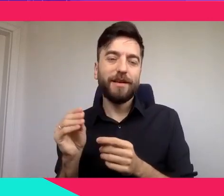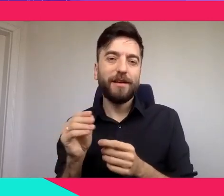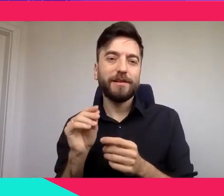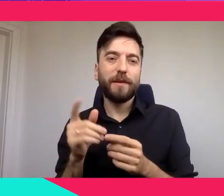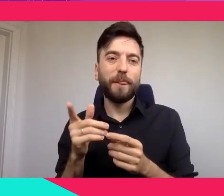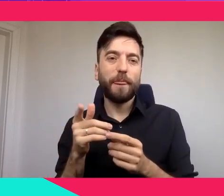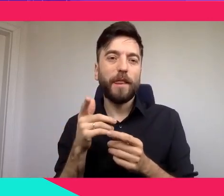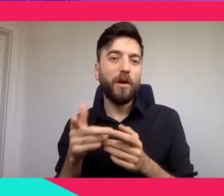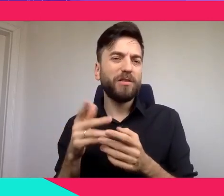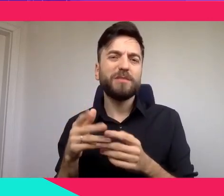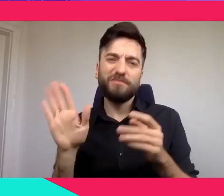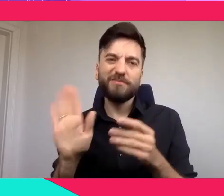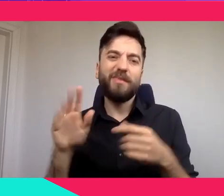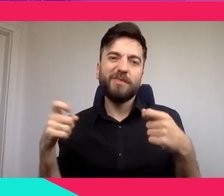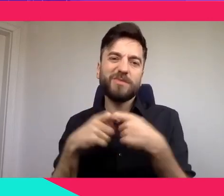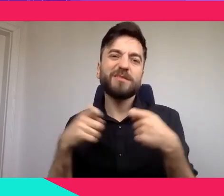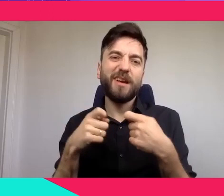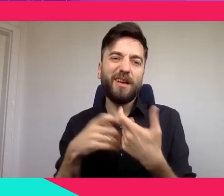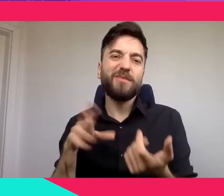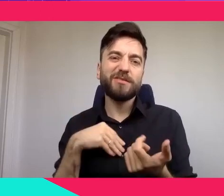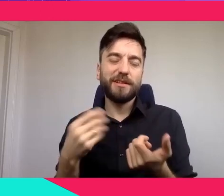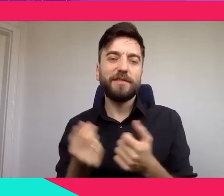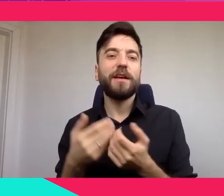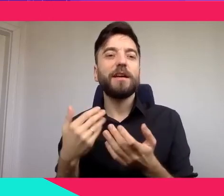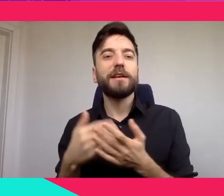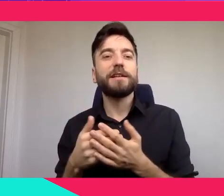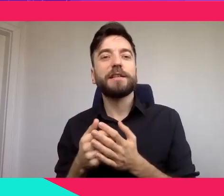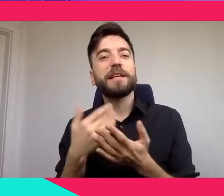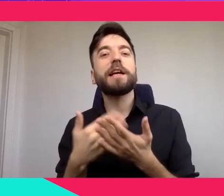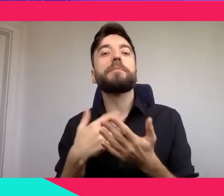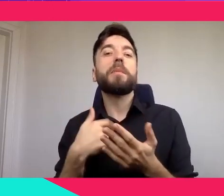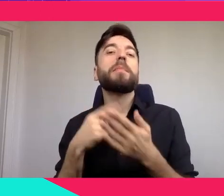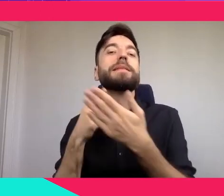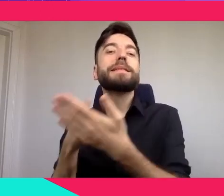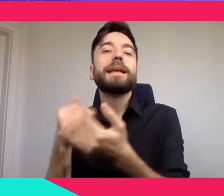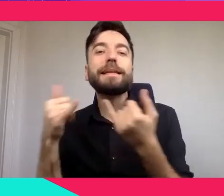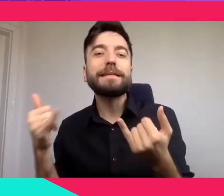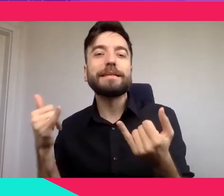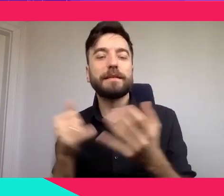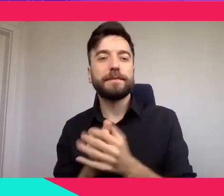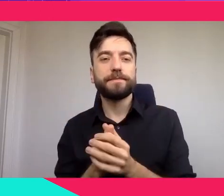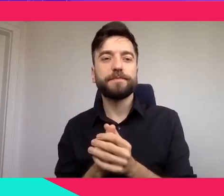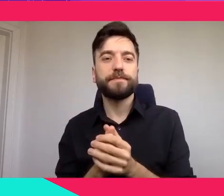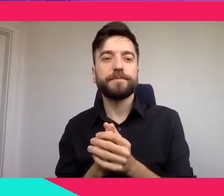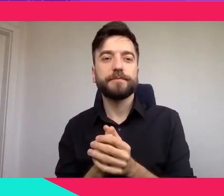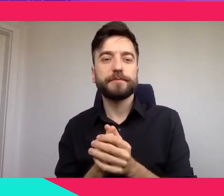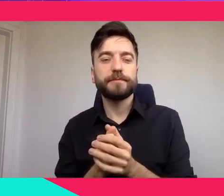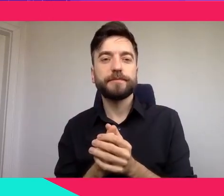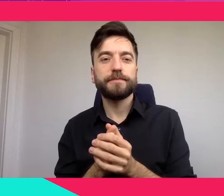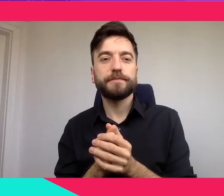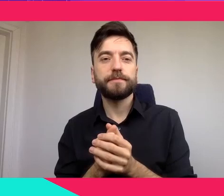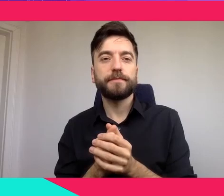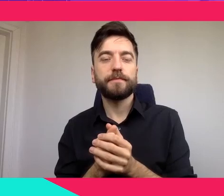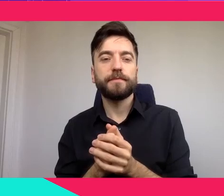and the kind of relationship you want to build with your audiences. But I think that, for instance,